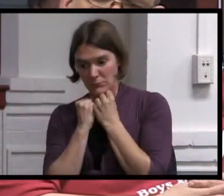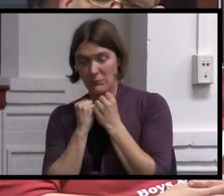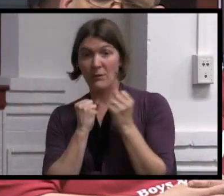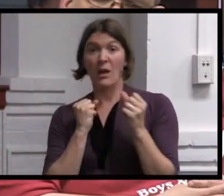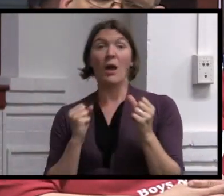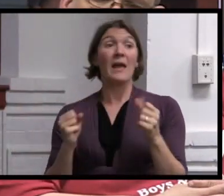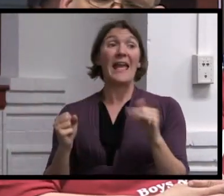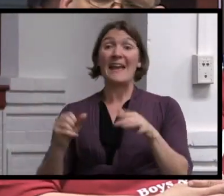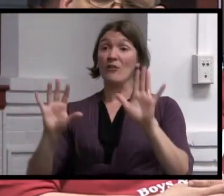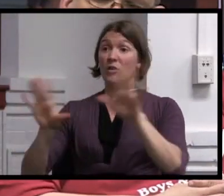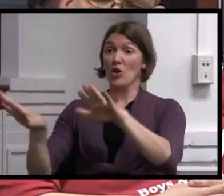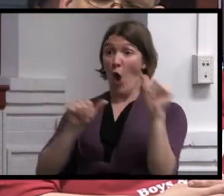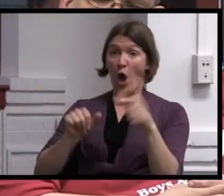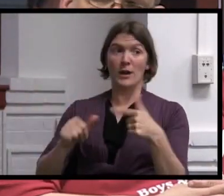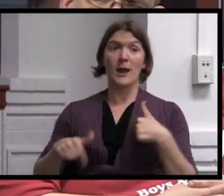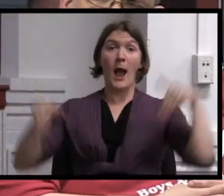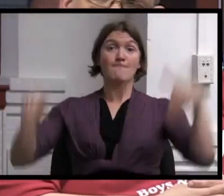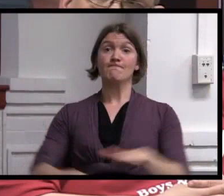in NECA without them.